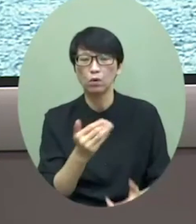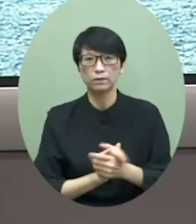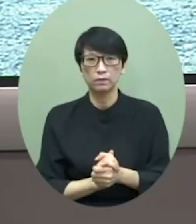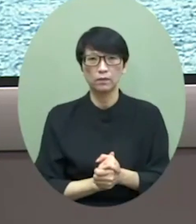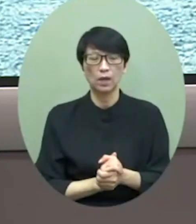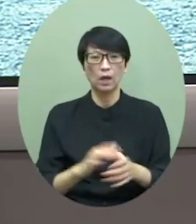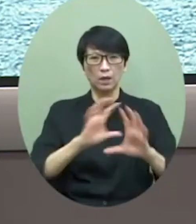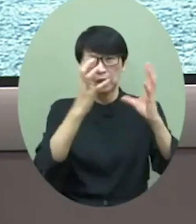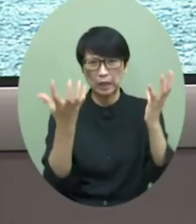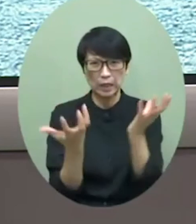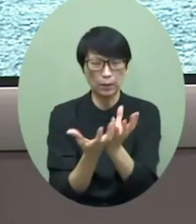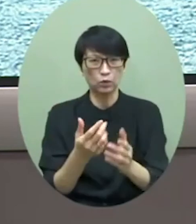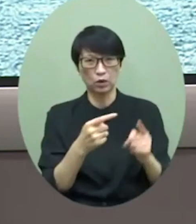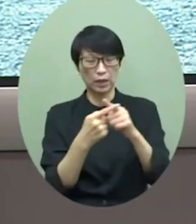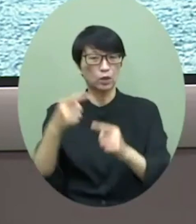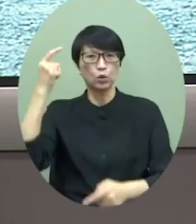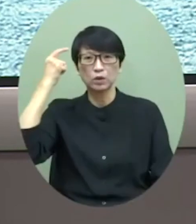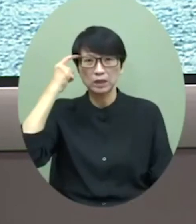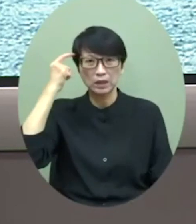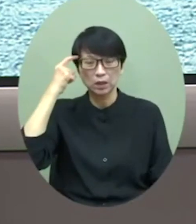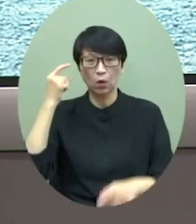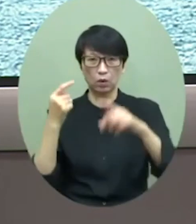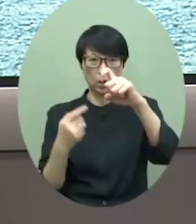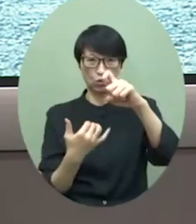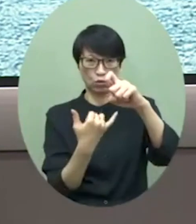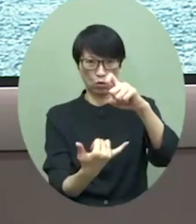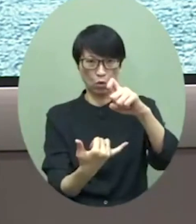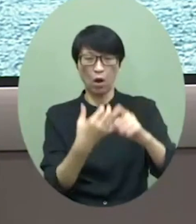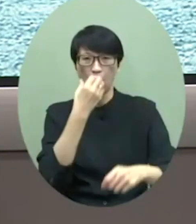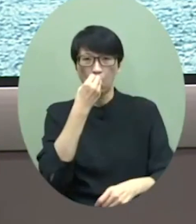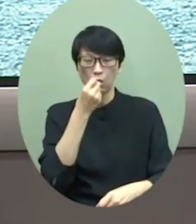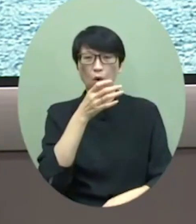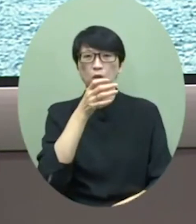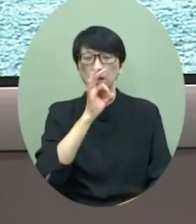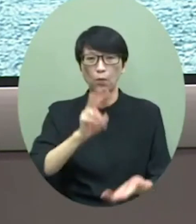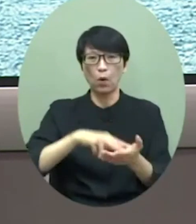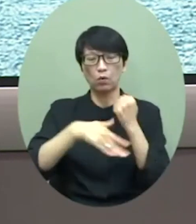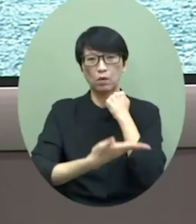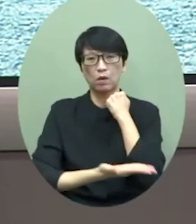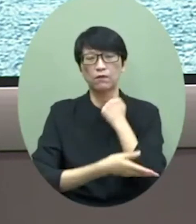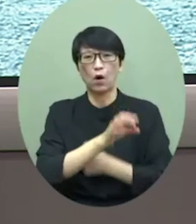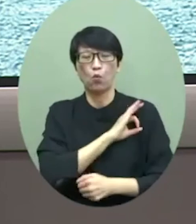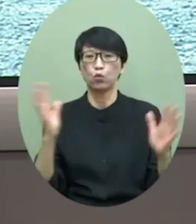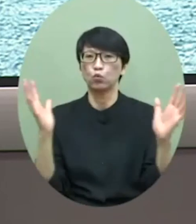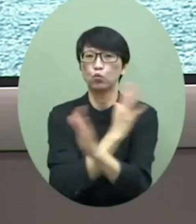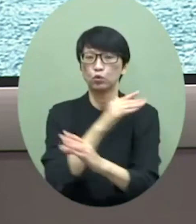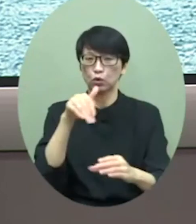mainland. The voter said that if I proceeded with the election, then the voter may seek judicial review.